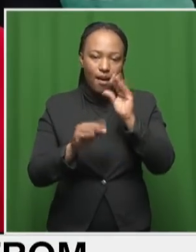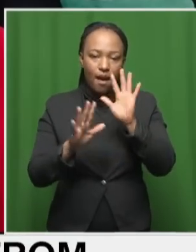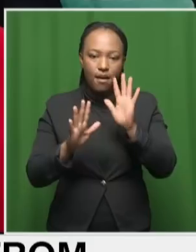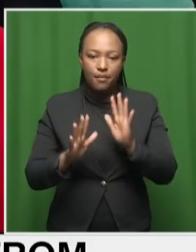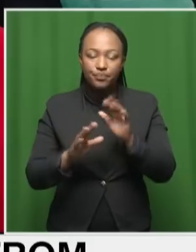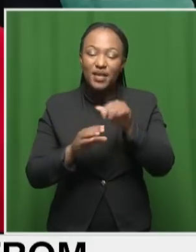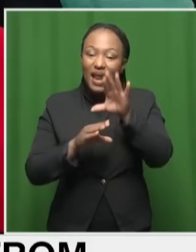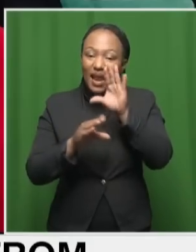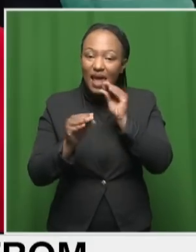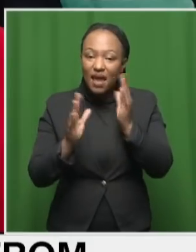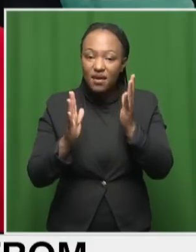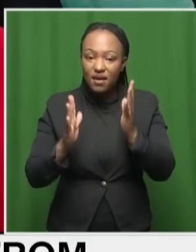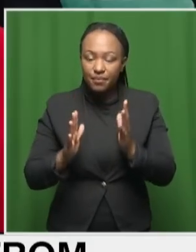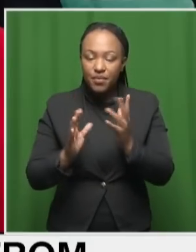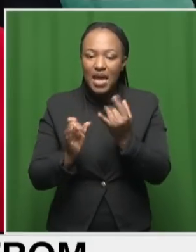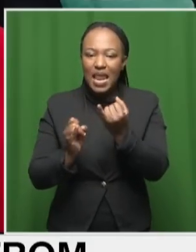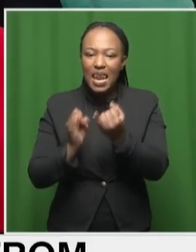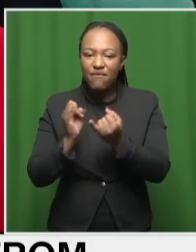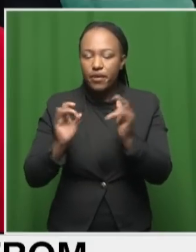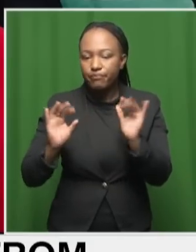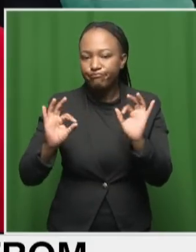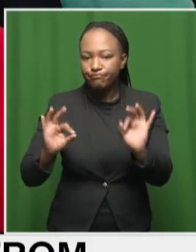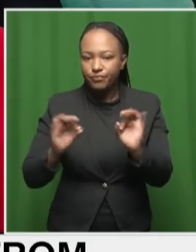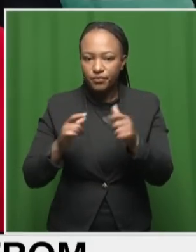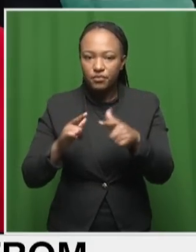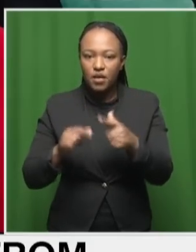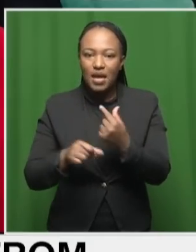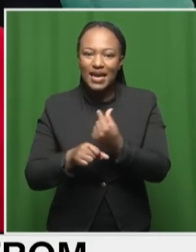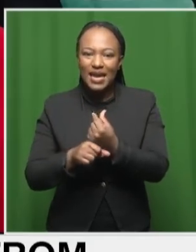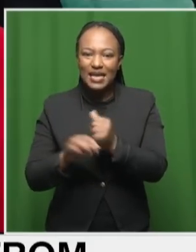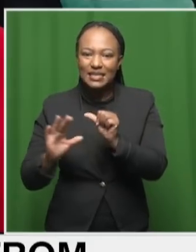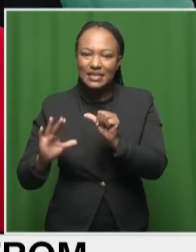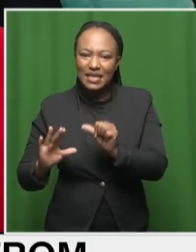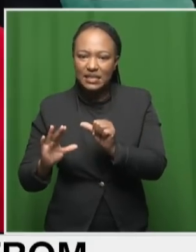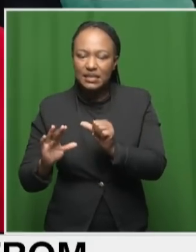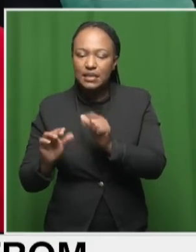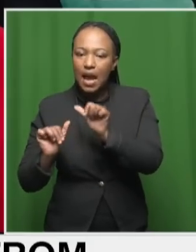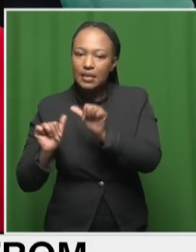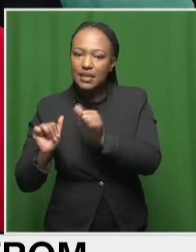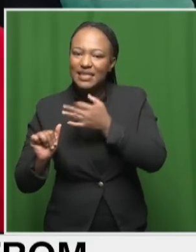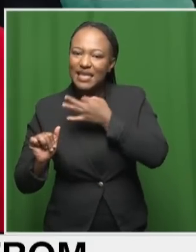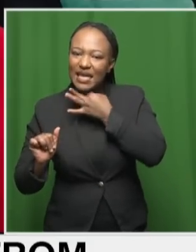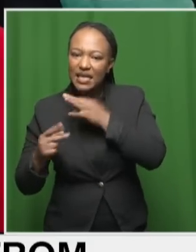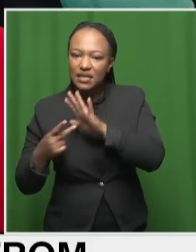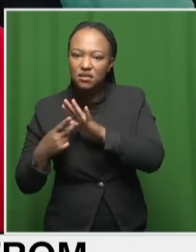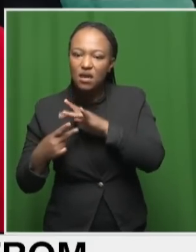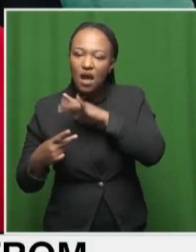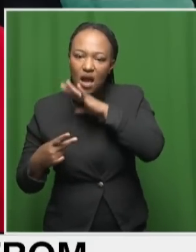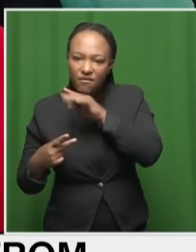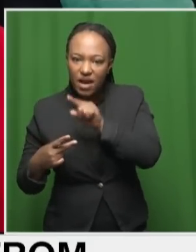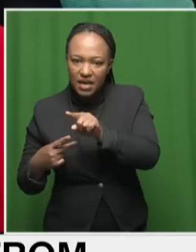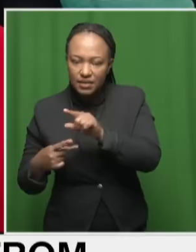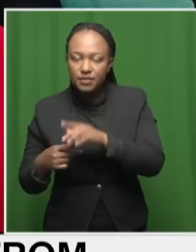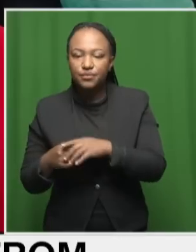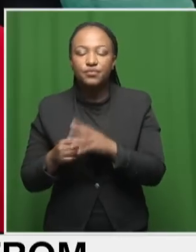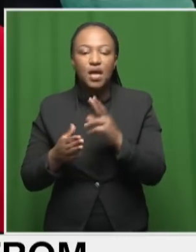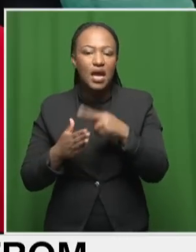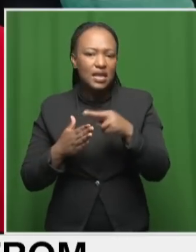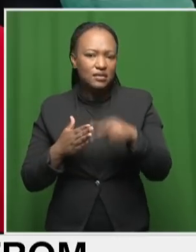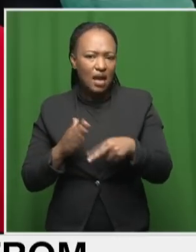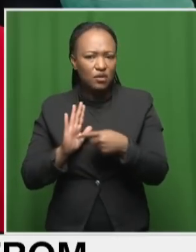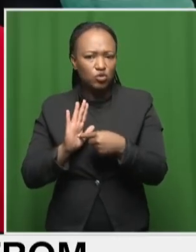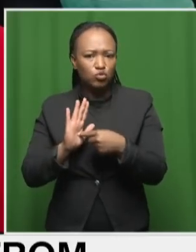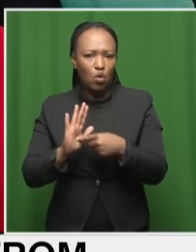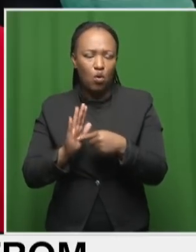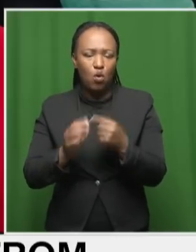across 11 official languages. Grade 6 learners were assessed in English and Afrikaans. Now, the results then show